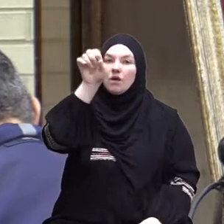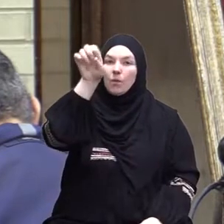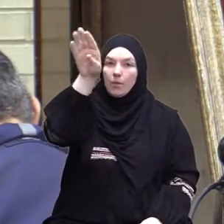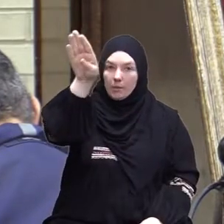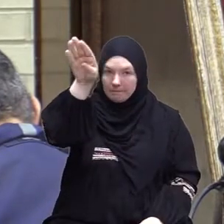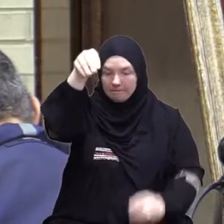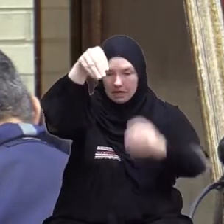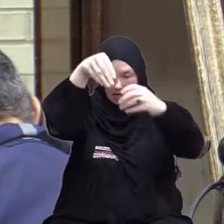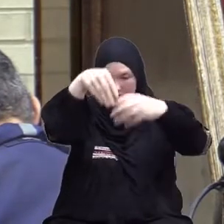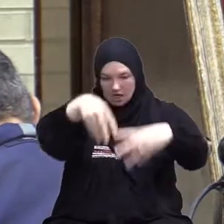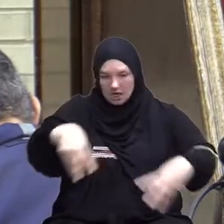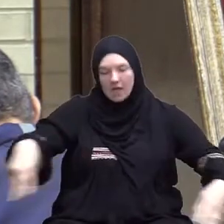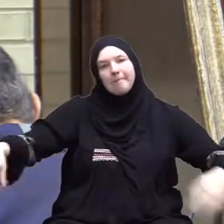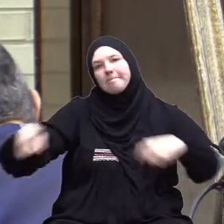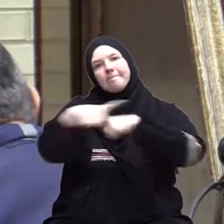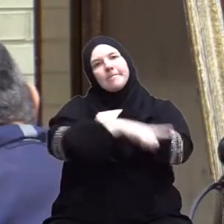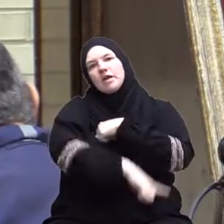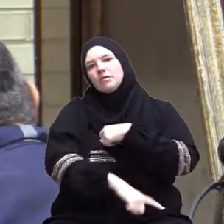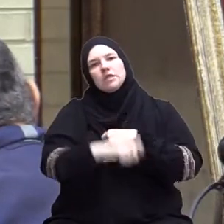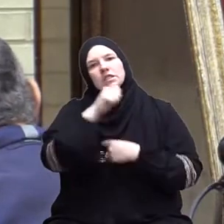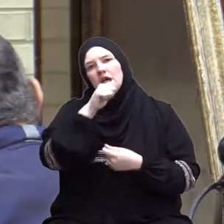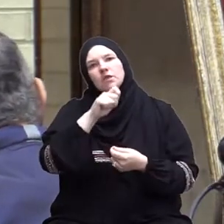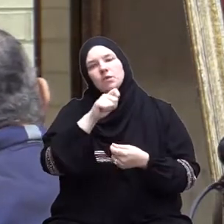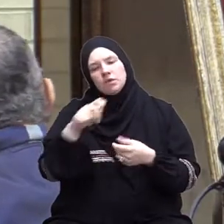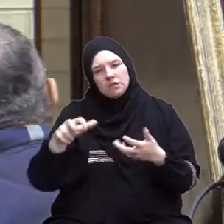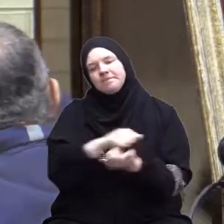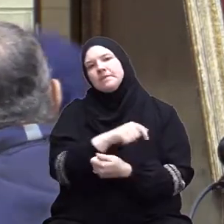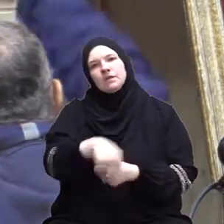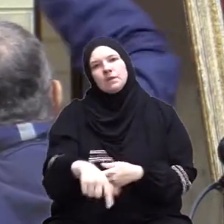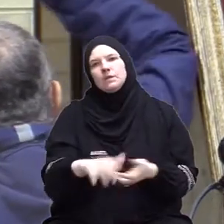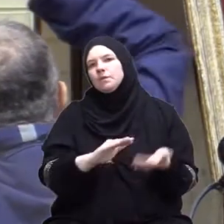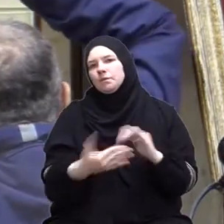down, the punishment was not to finish this community.